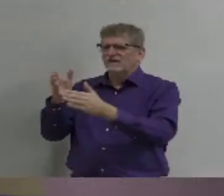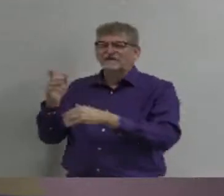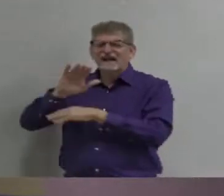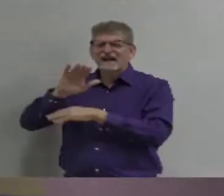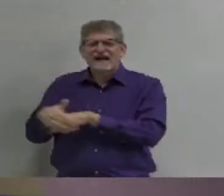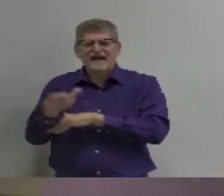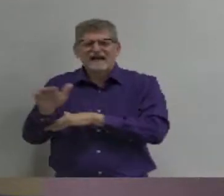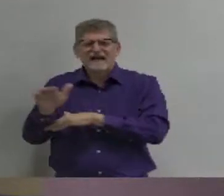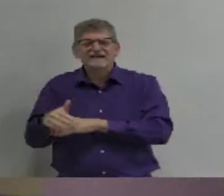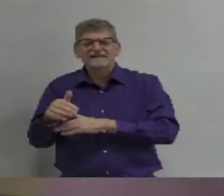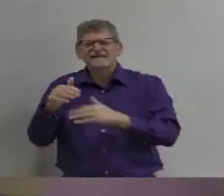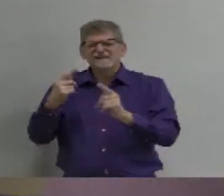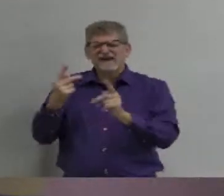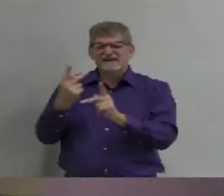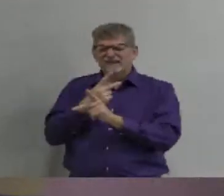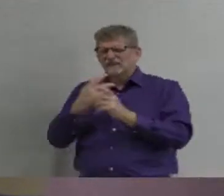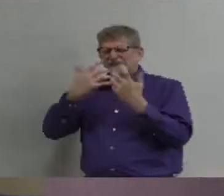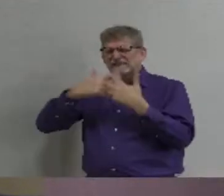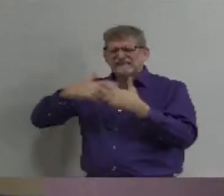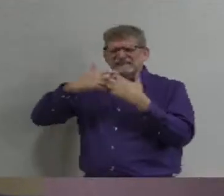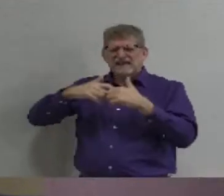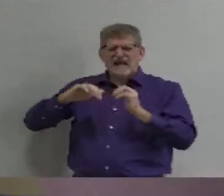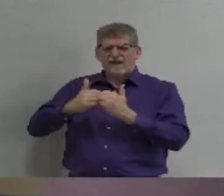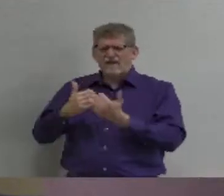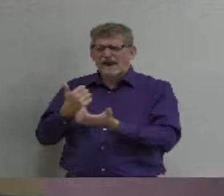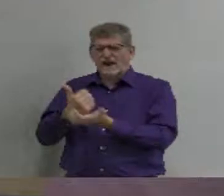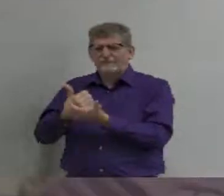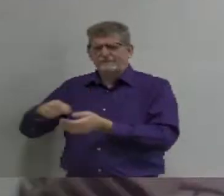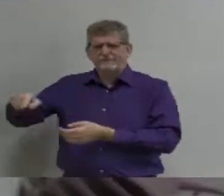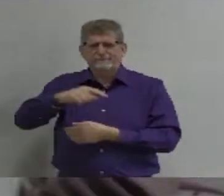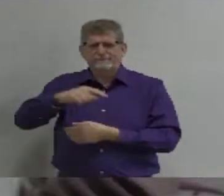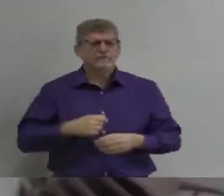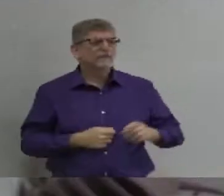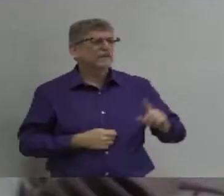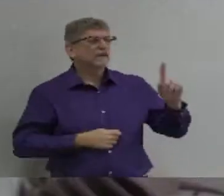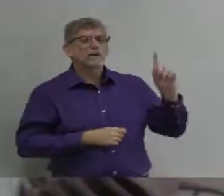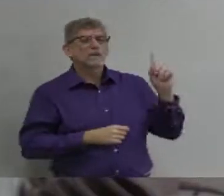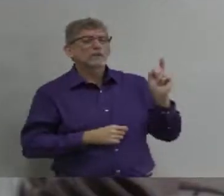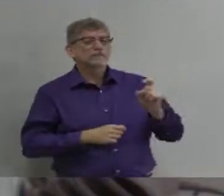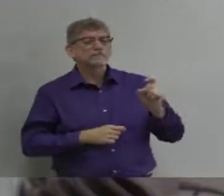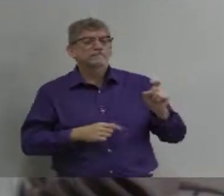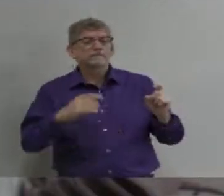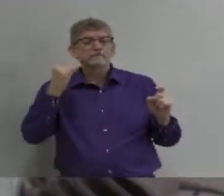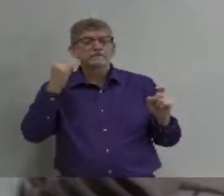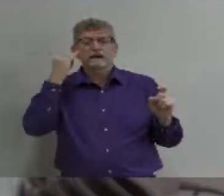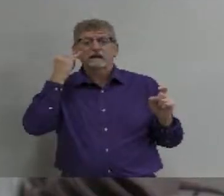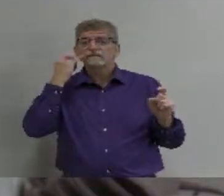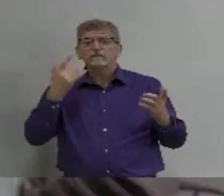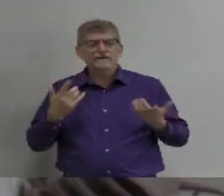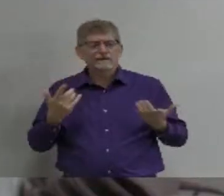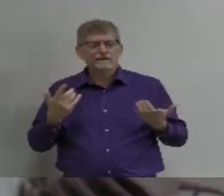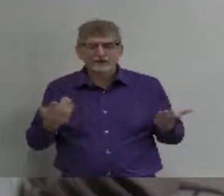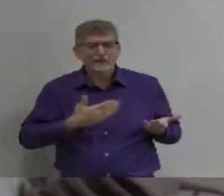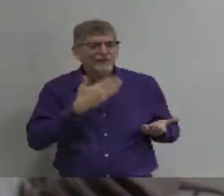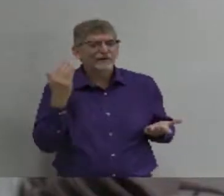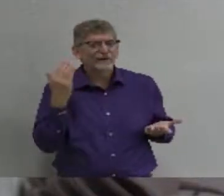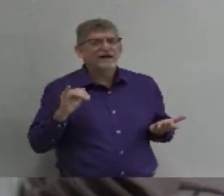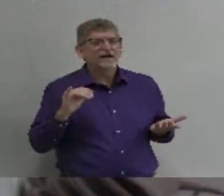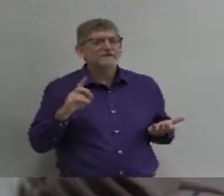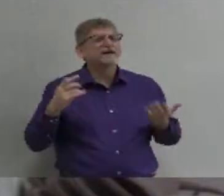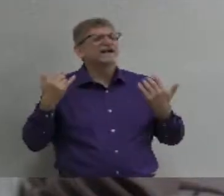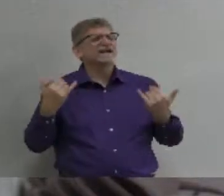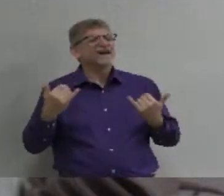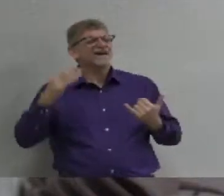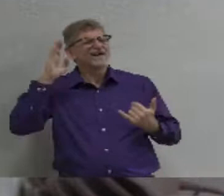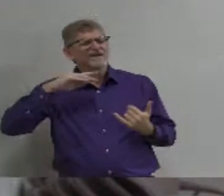out. And for some of those groups who may not have like IDs, which I know are currently necessary to, prove that you're there to get a vaccine, how are you working